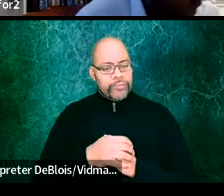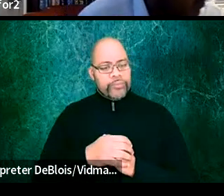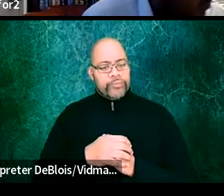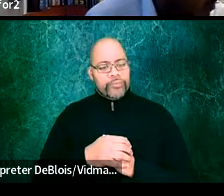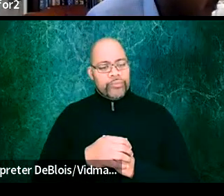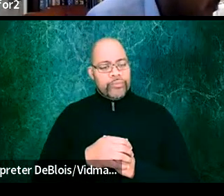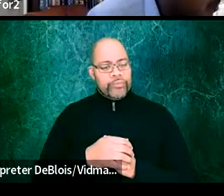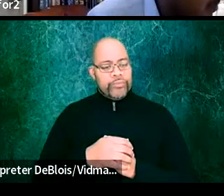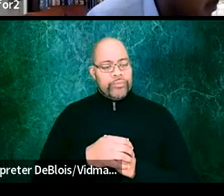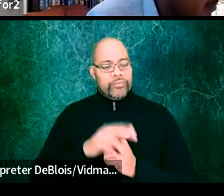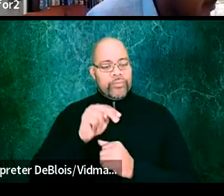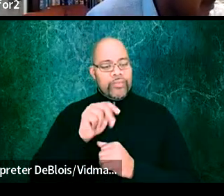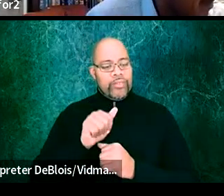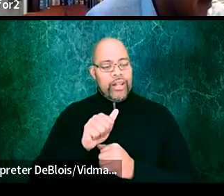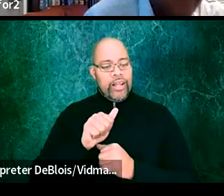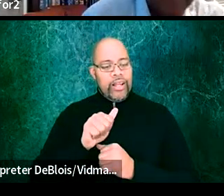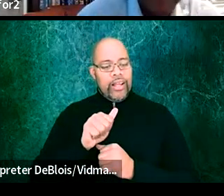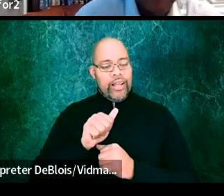Oh.